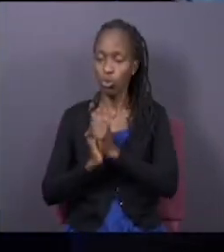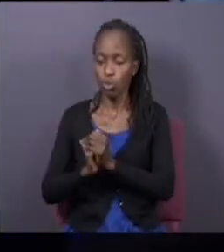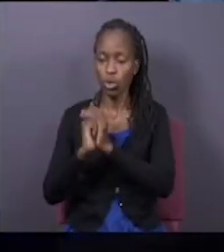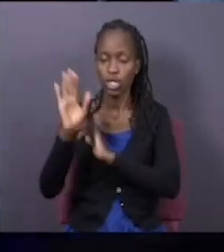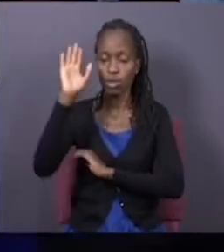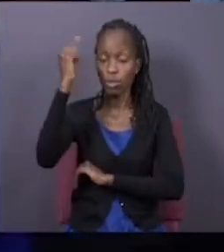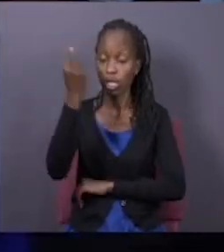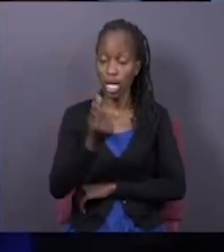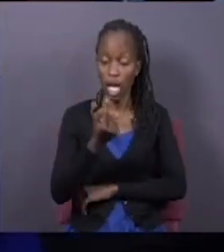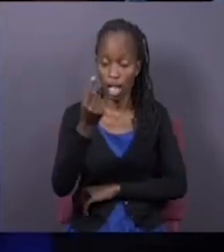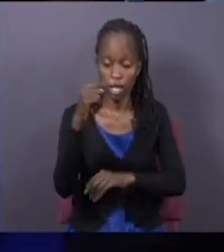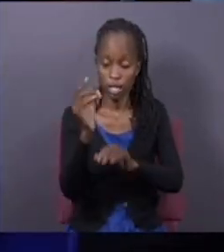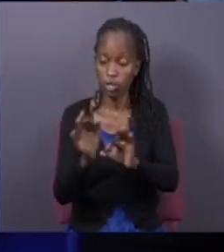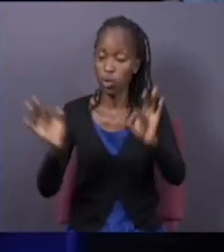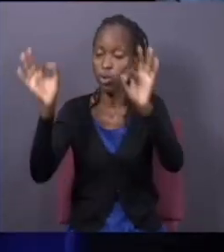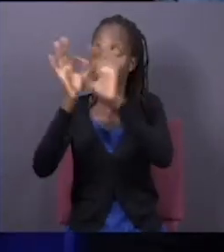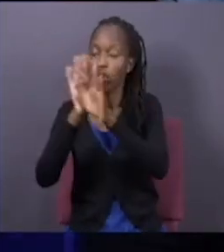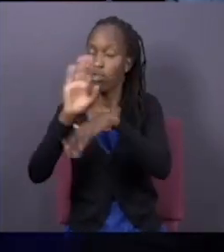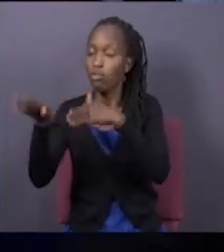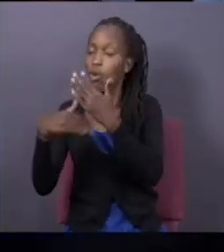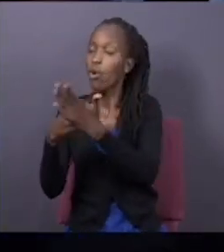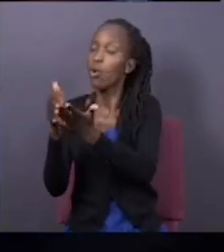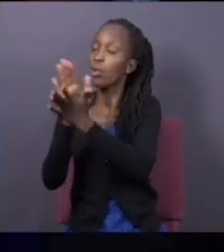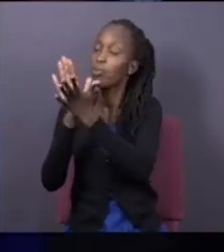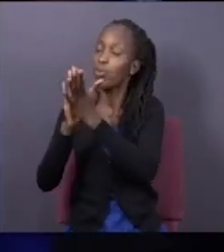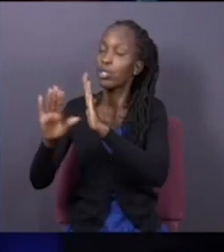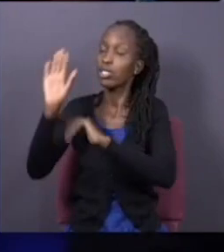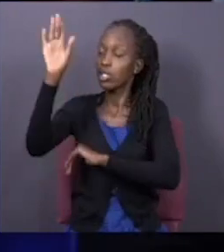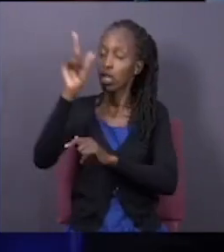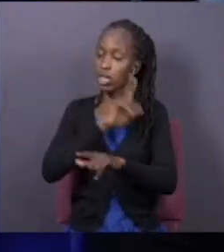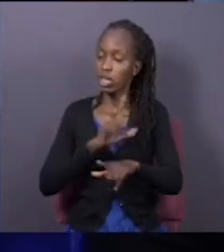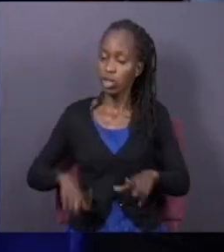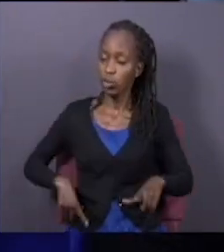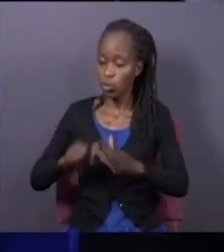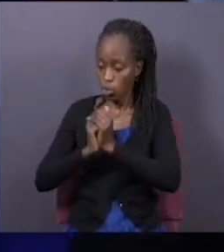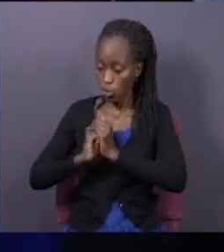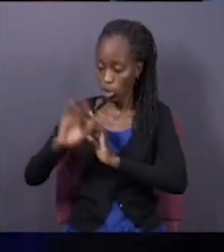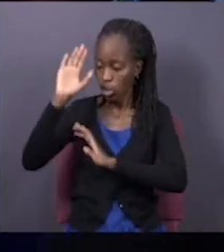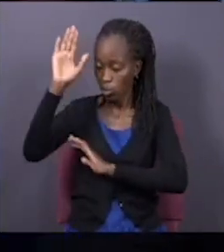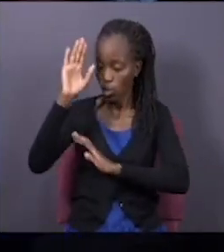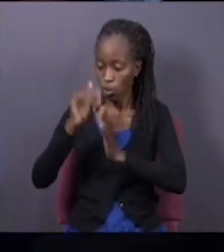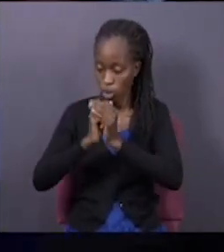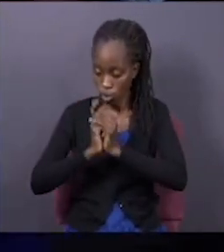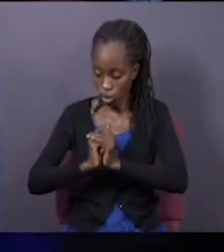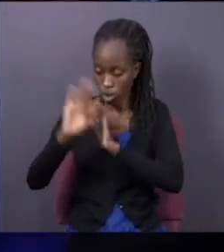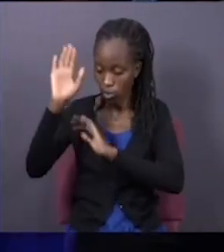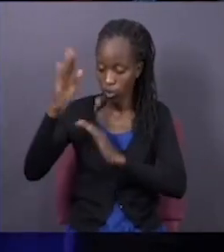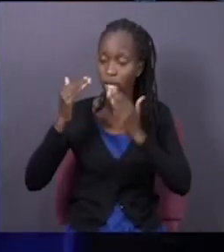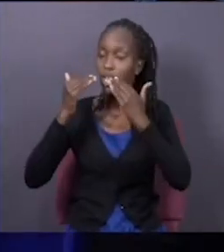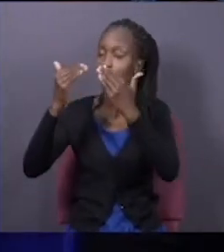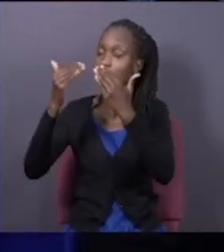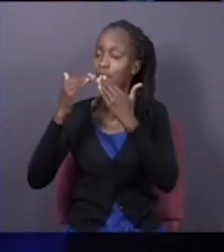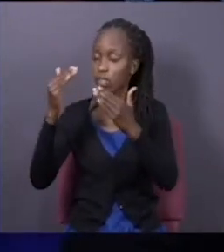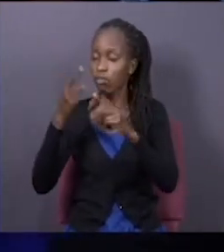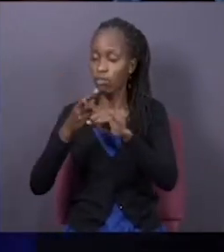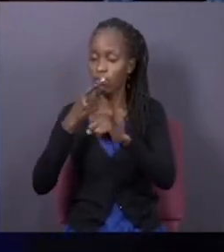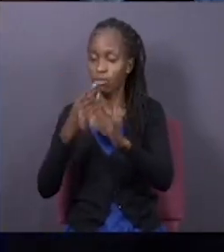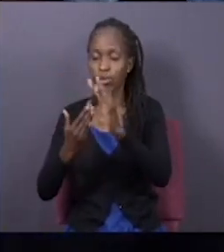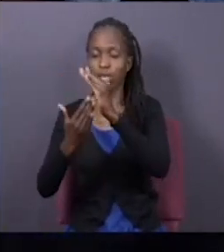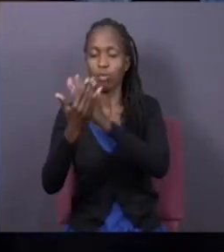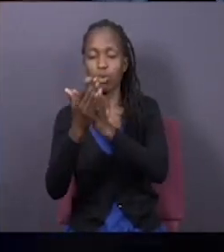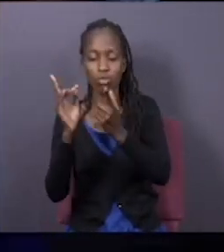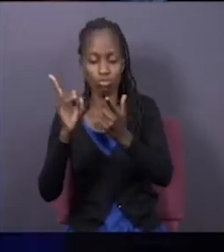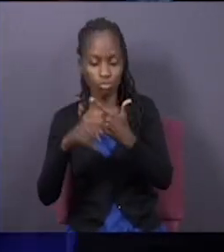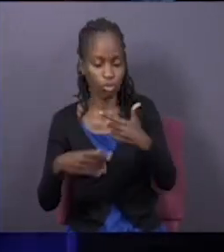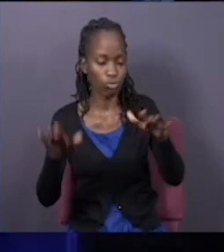He alone deserves all our praise. Father, we worship You. We adore You. We thank You. From the rising of the sun to the setting of